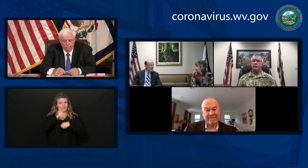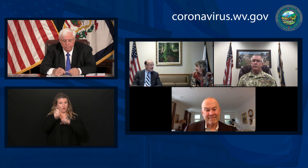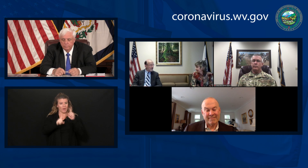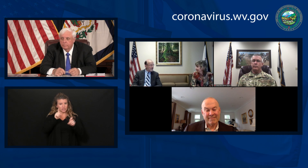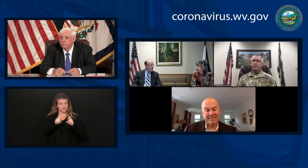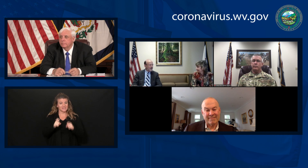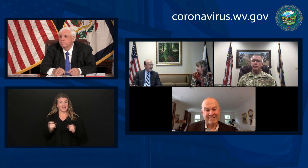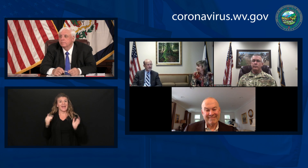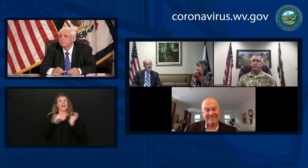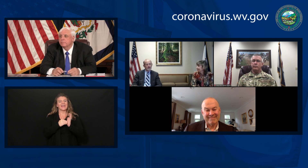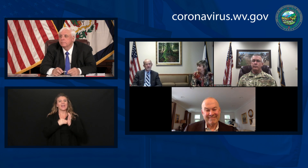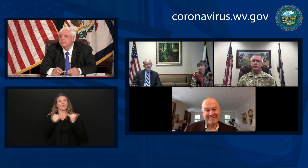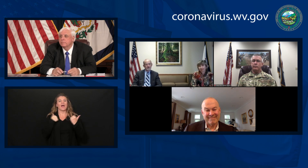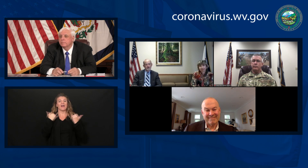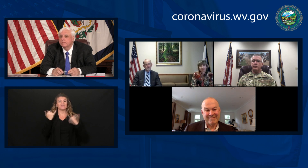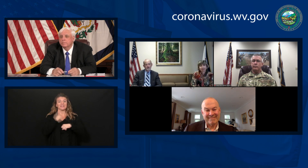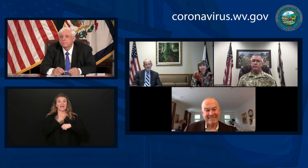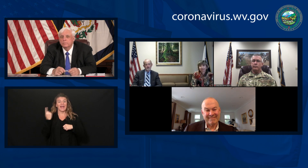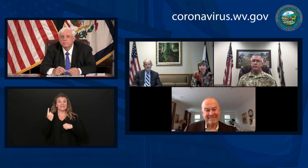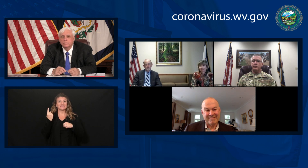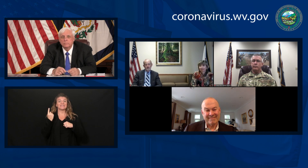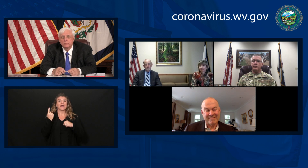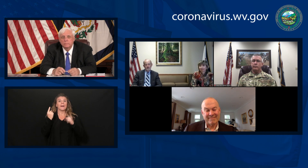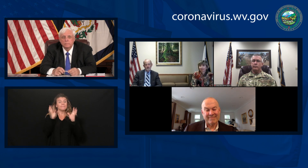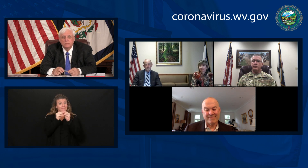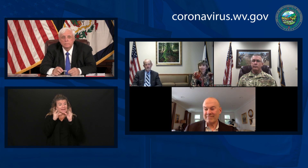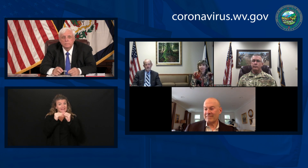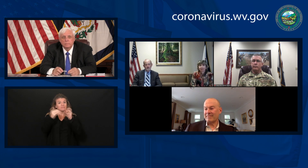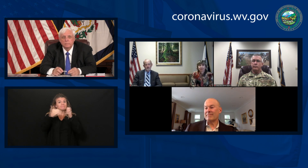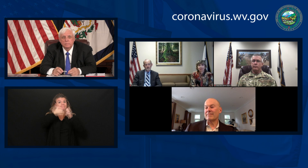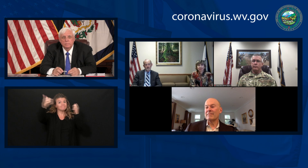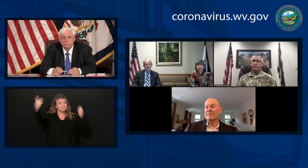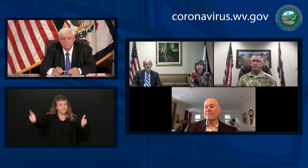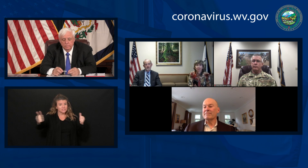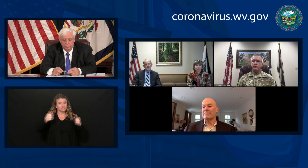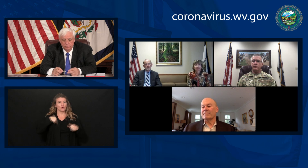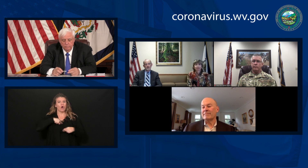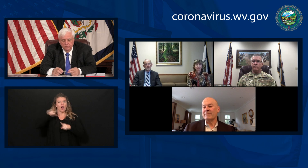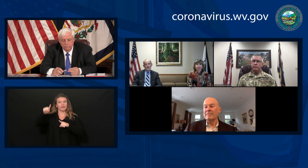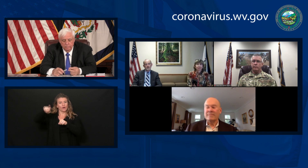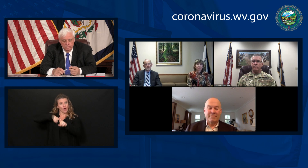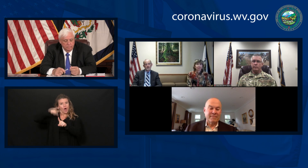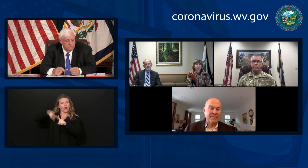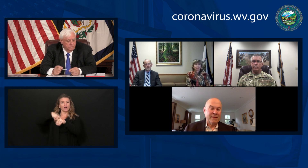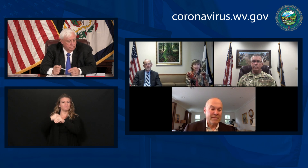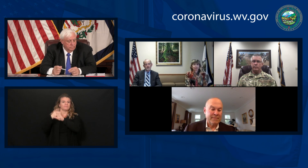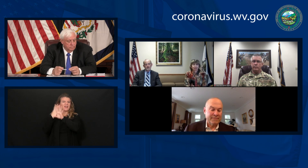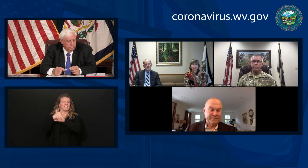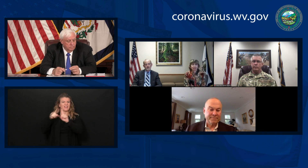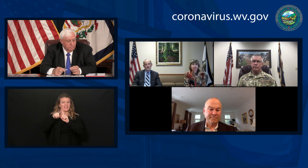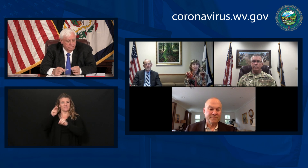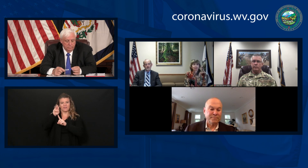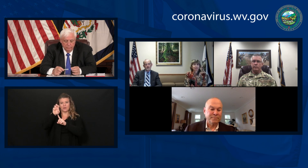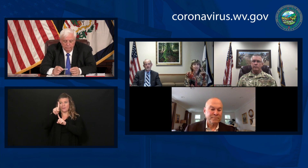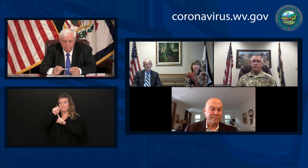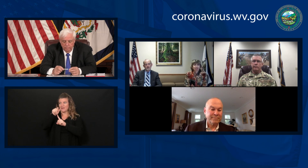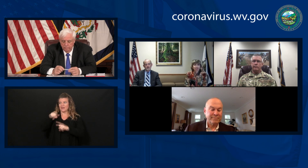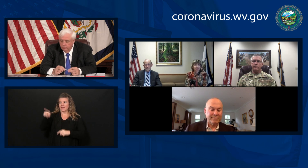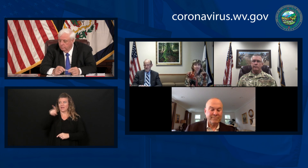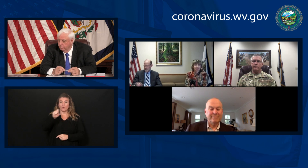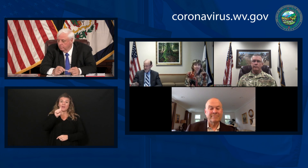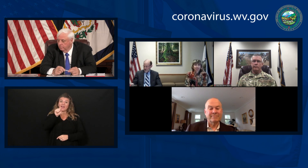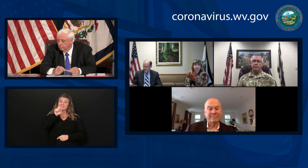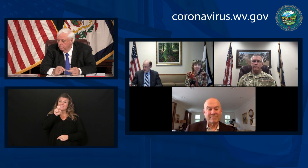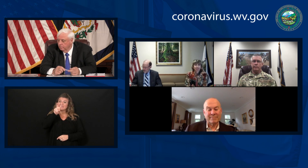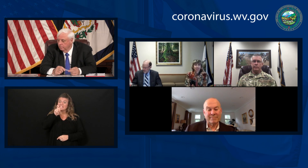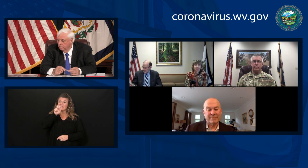again, we're holding today's briefing with media members joining us virtually to practice good social distancing. The first questioner we have today is Steve Adams with Ogden